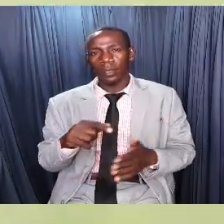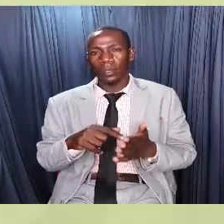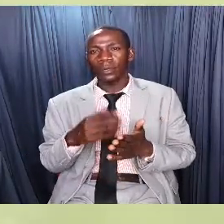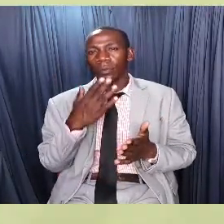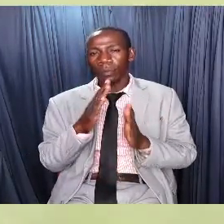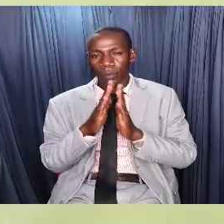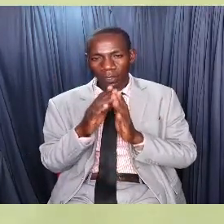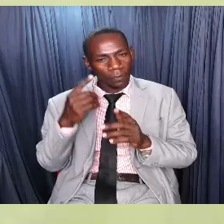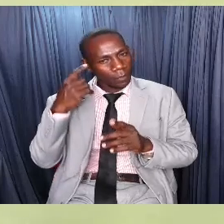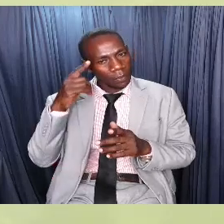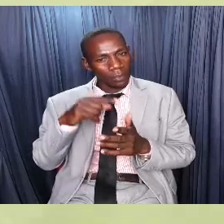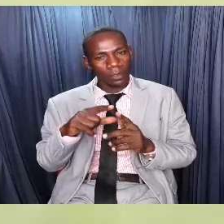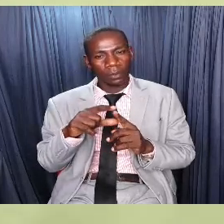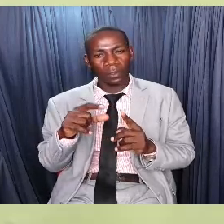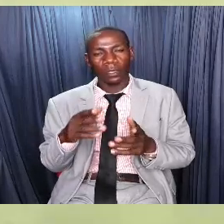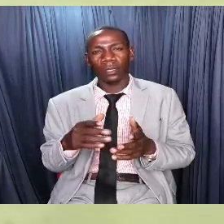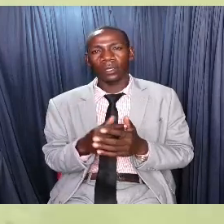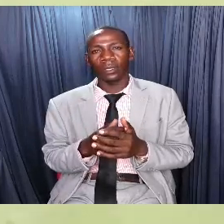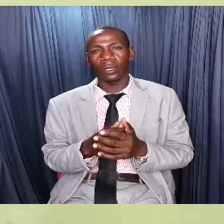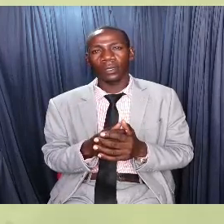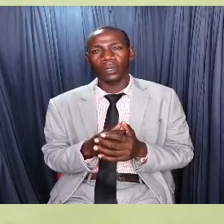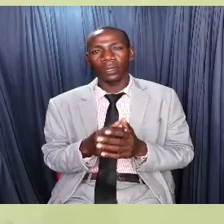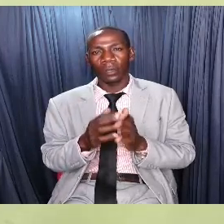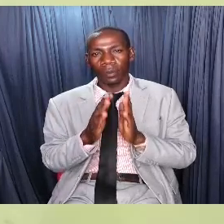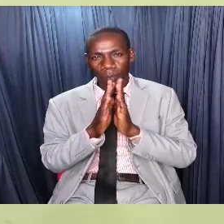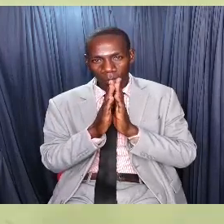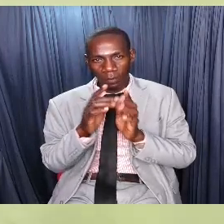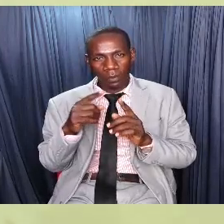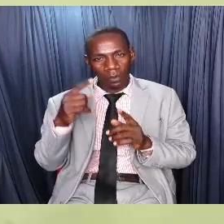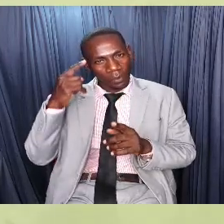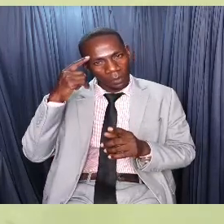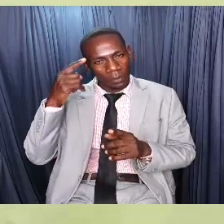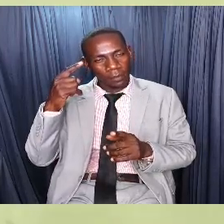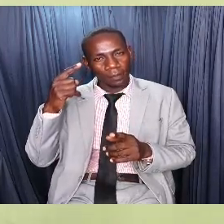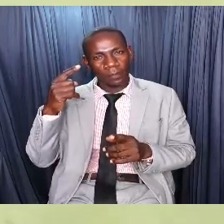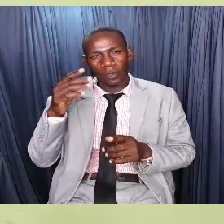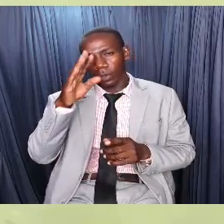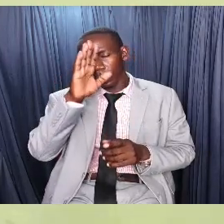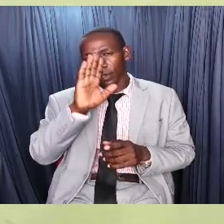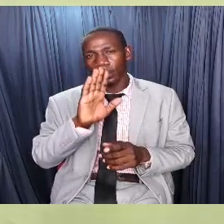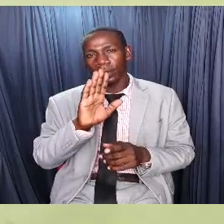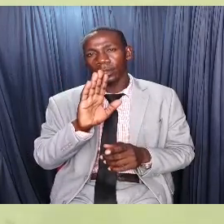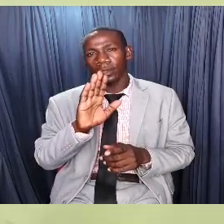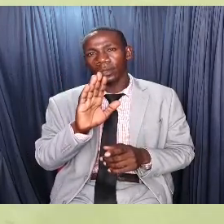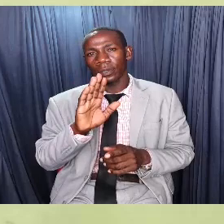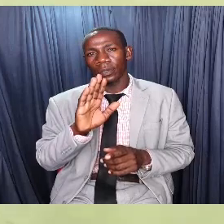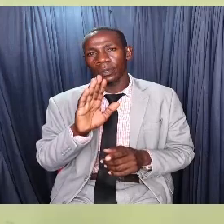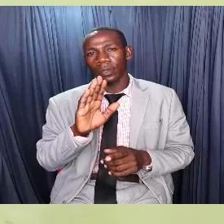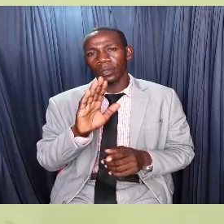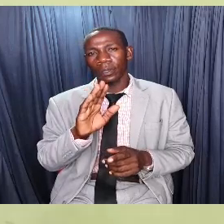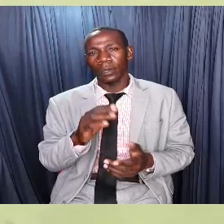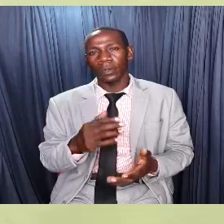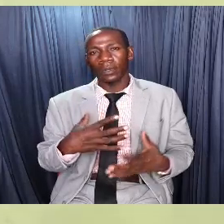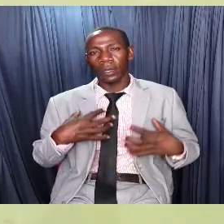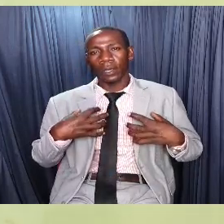tutaliombea. We'll really pray for this matter here. Tutaliombea. We'll pray for this matter. God. Atuponye kiburi hiki. To